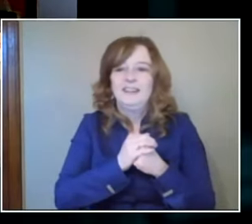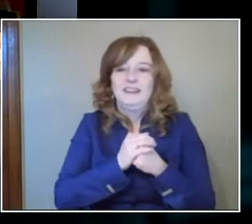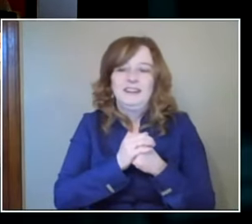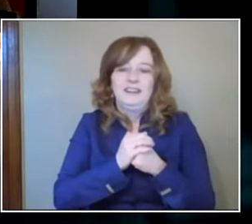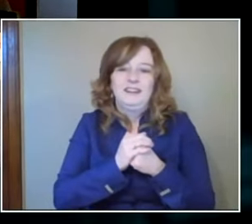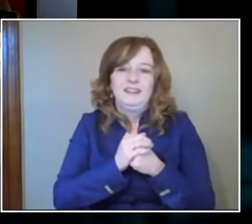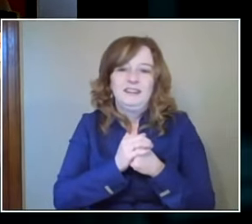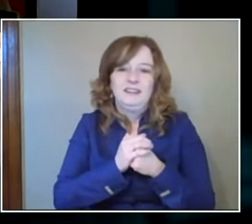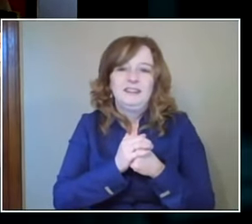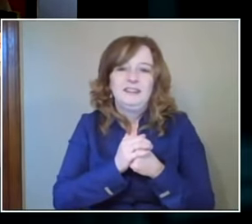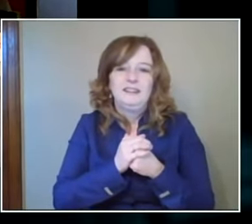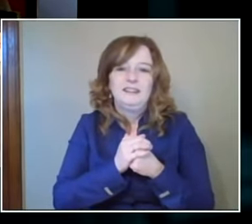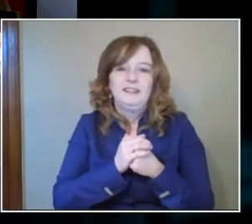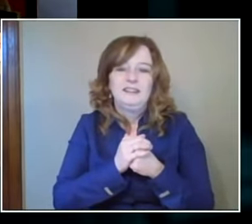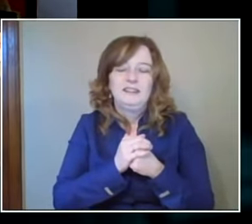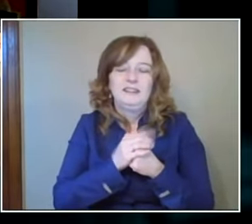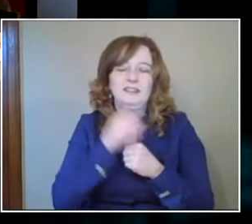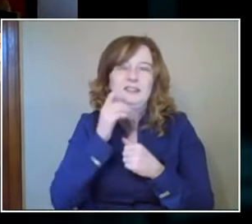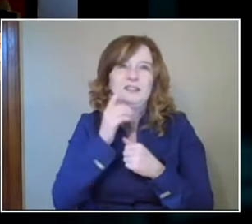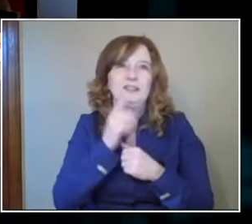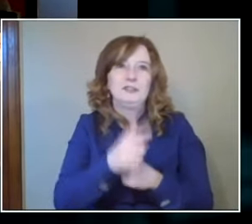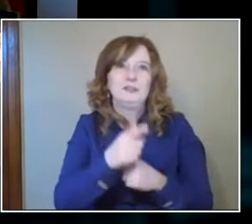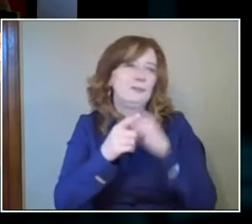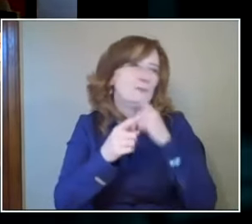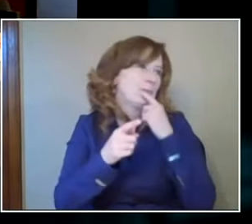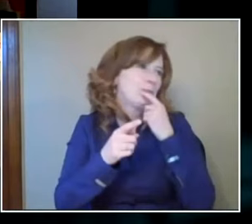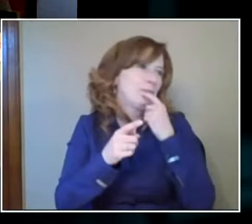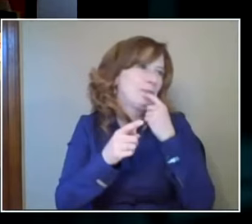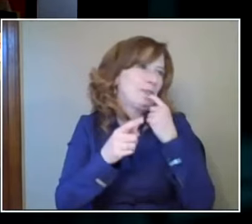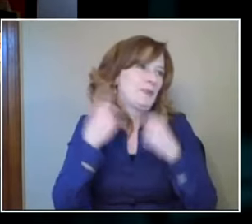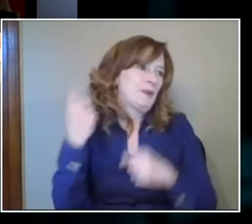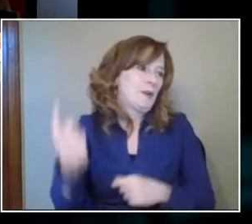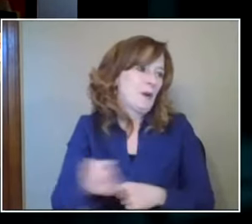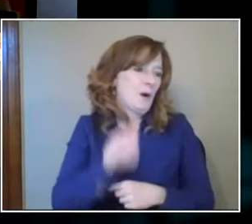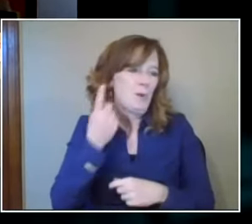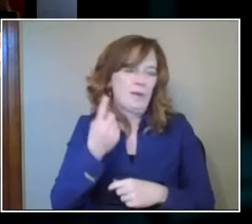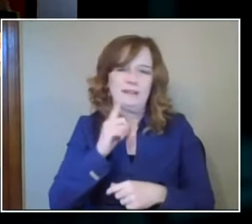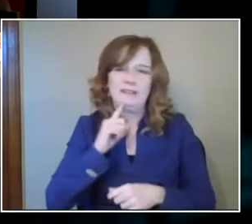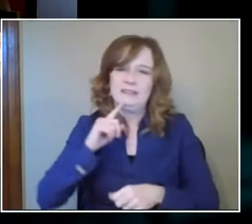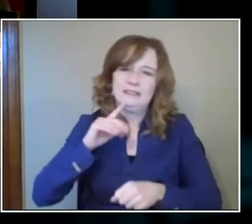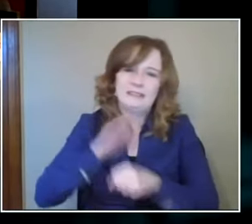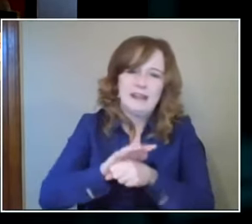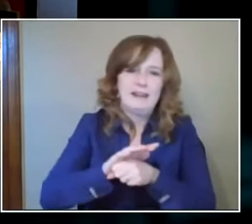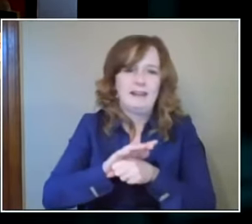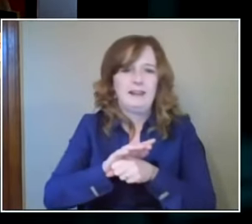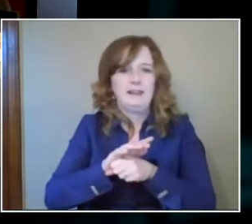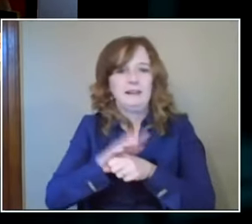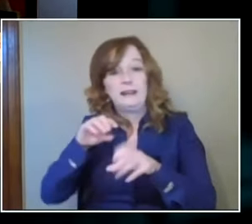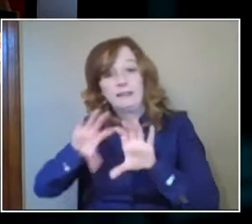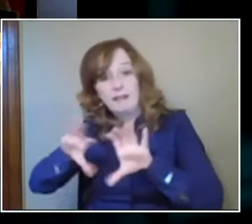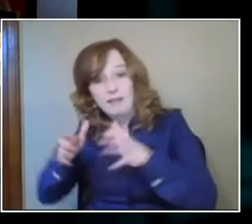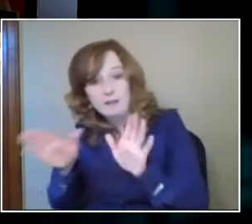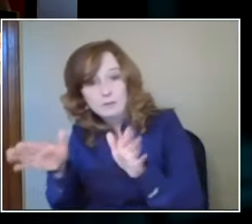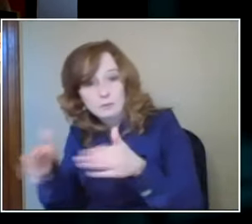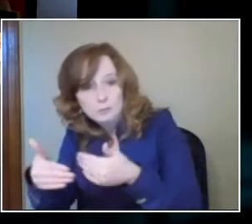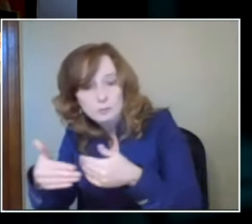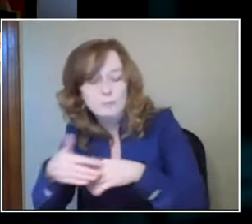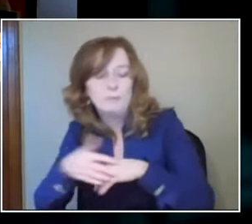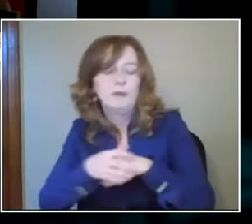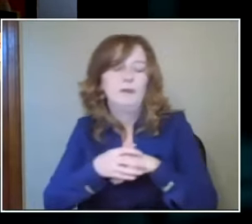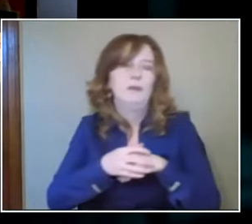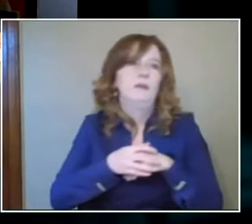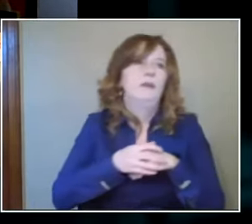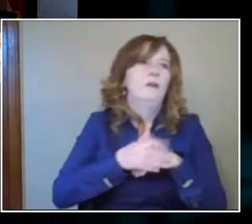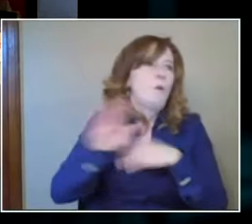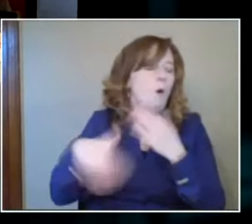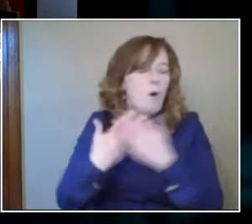State. You were always dedicated in the classroom. You always met all of your